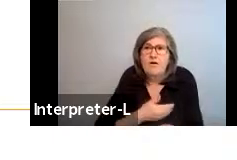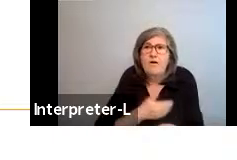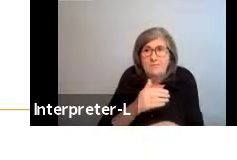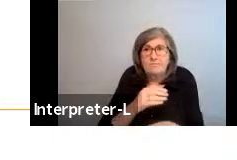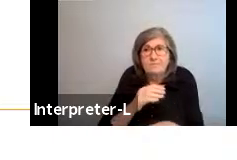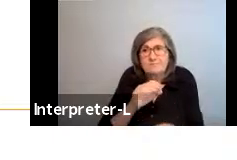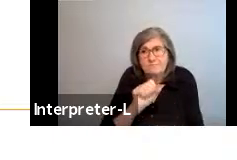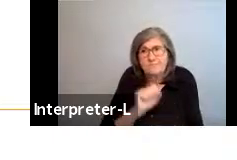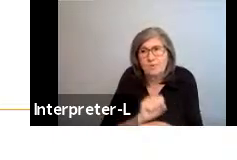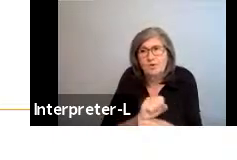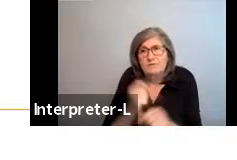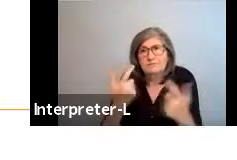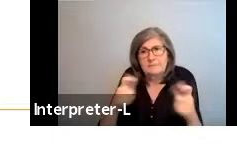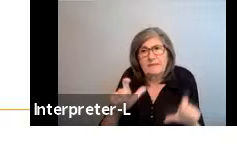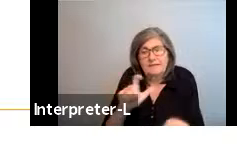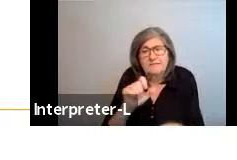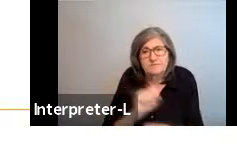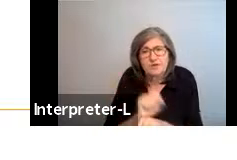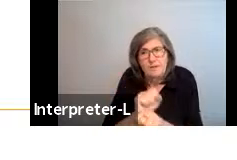out for us. Next slide.